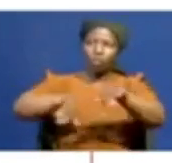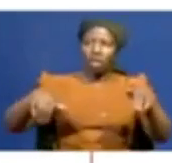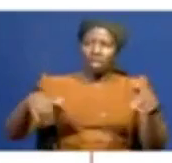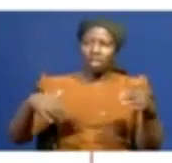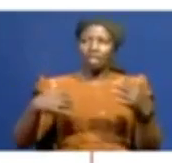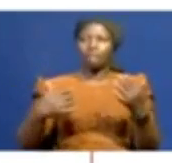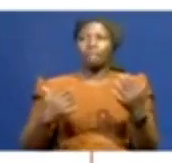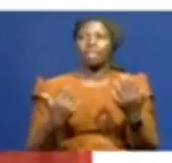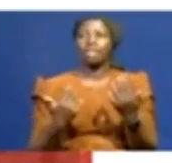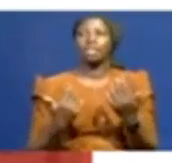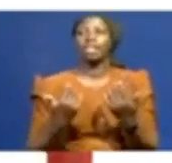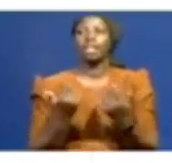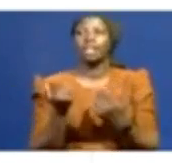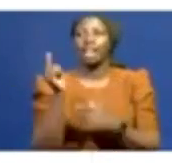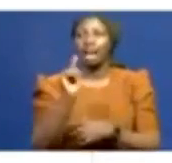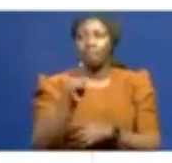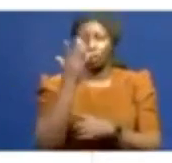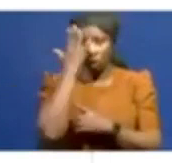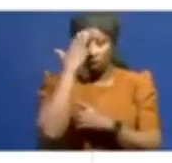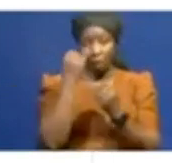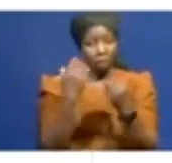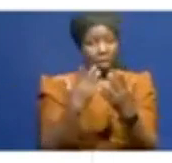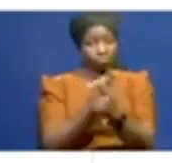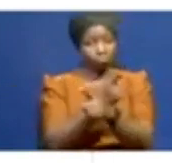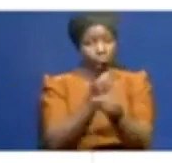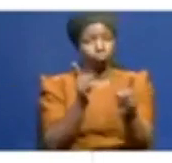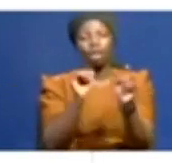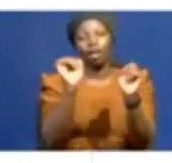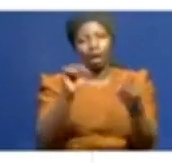and we know that many of them are